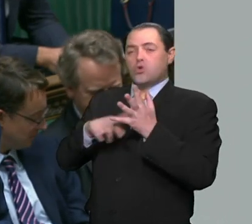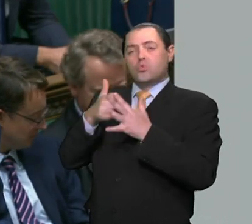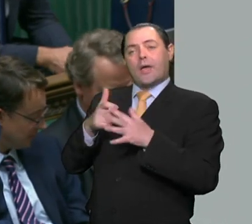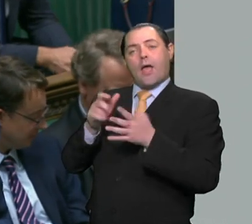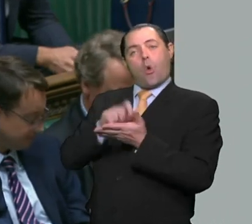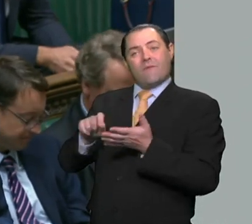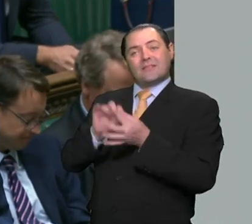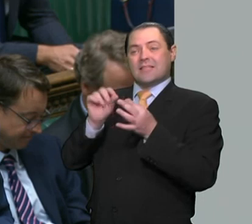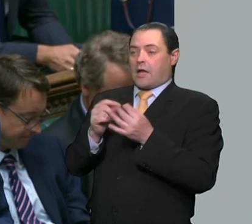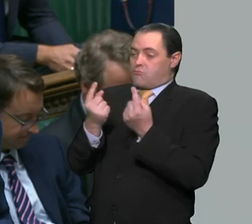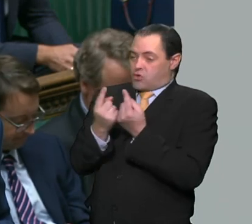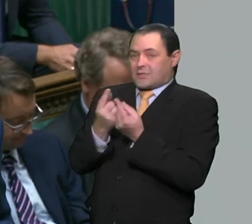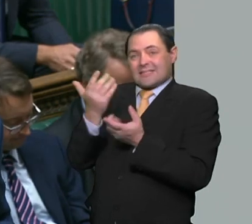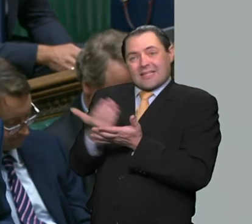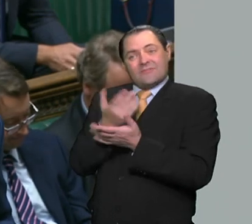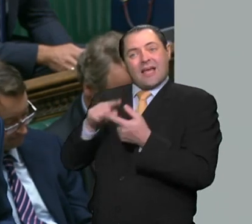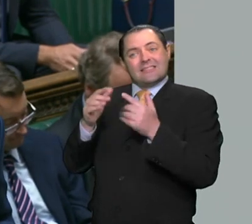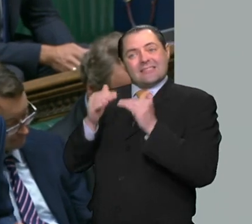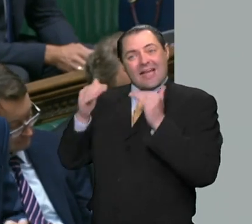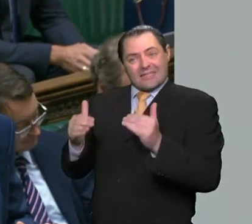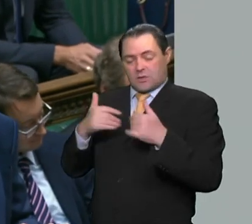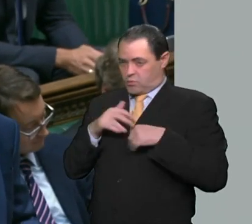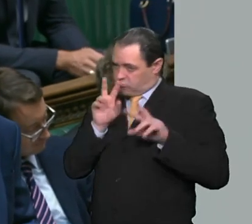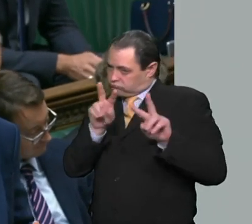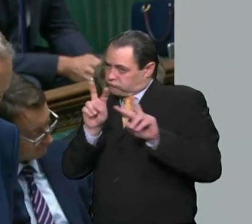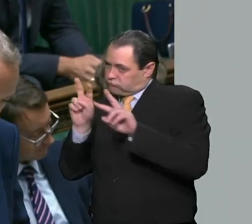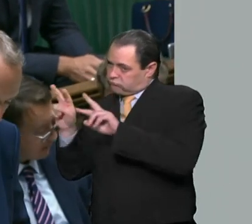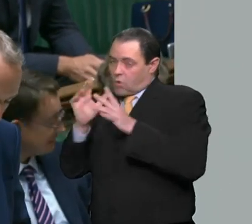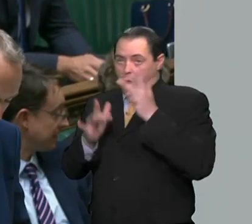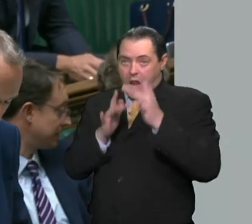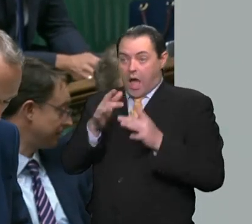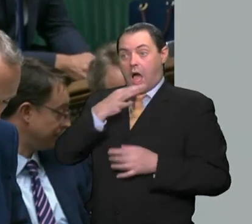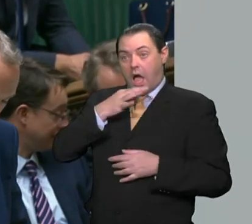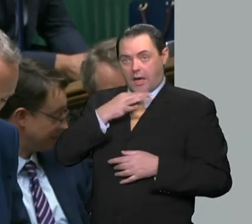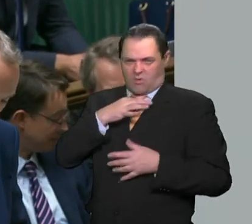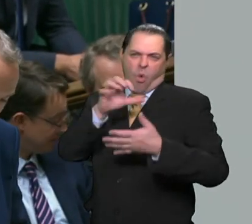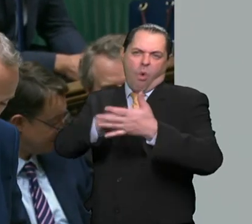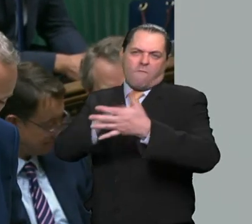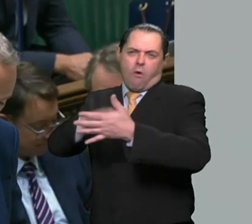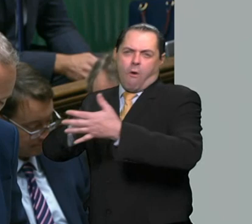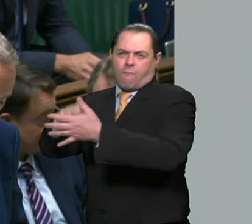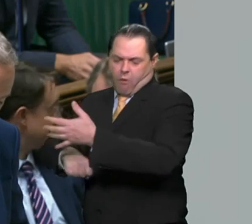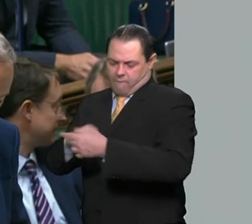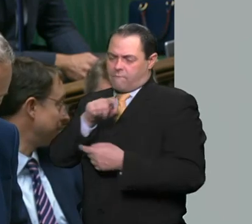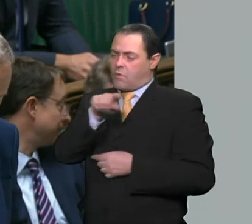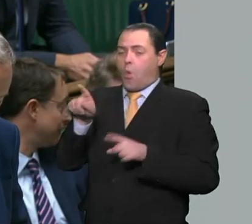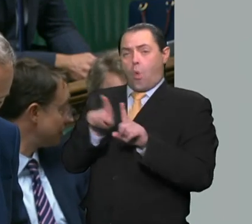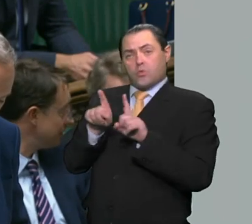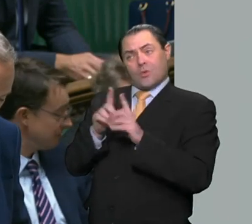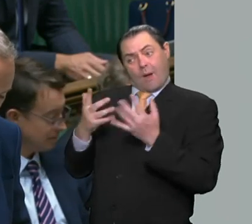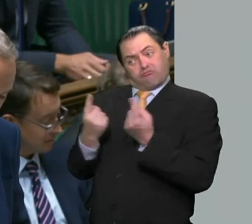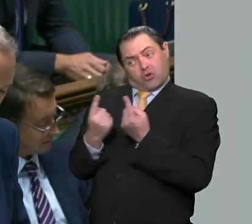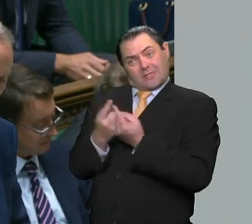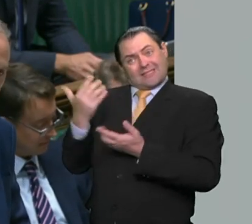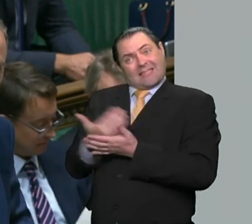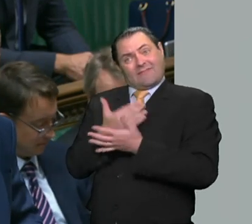Safety and Standards will take action to remove products online that pose any risk, and our product safety framework is being reviewed to make